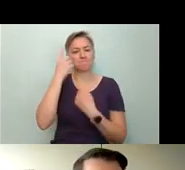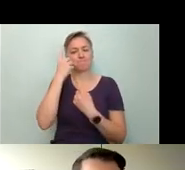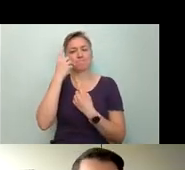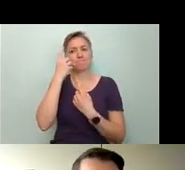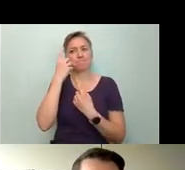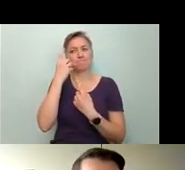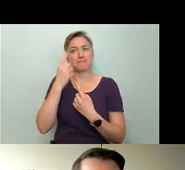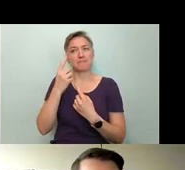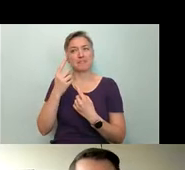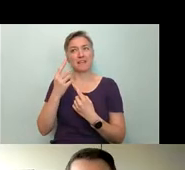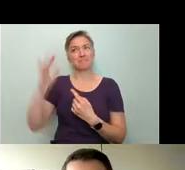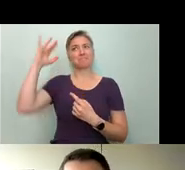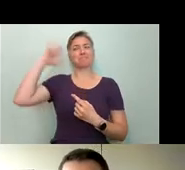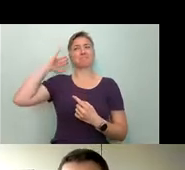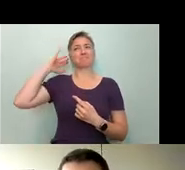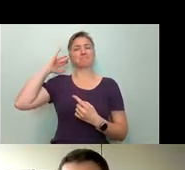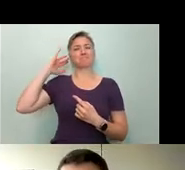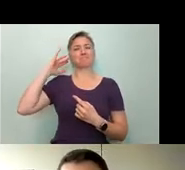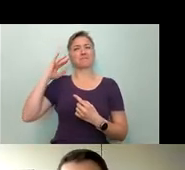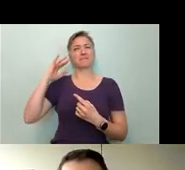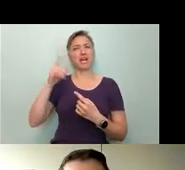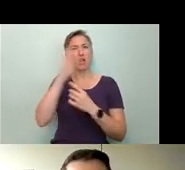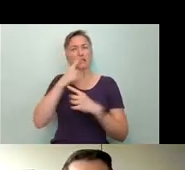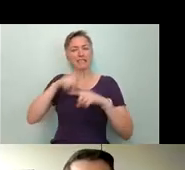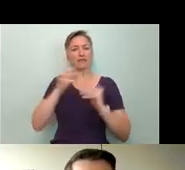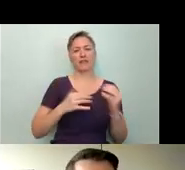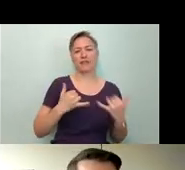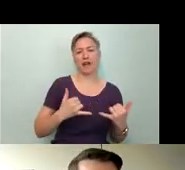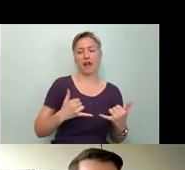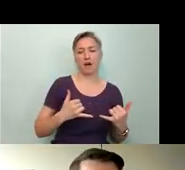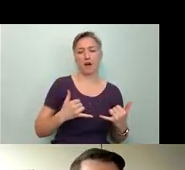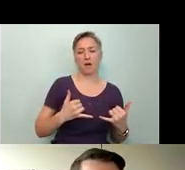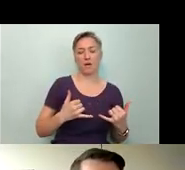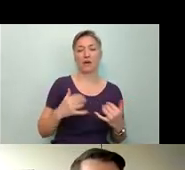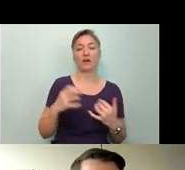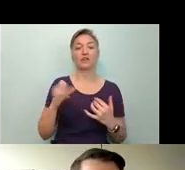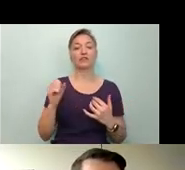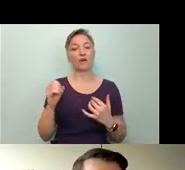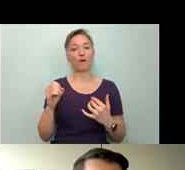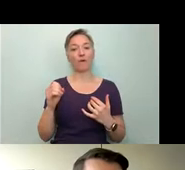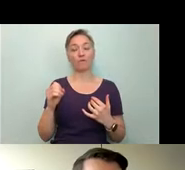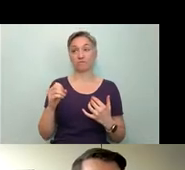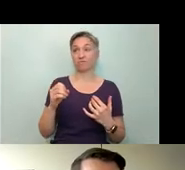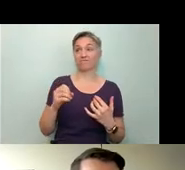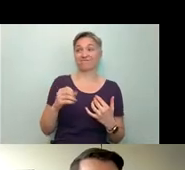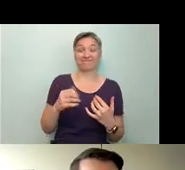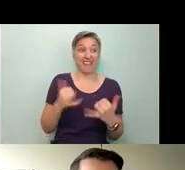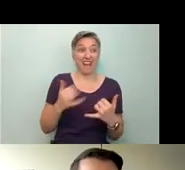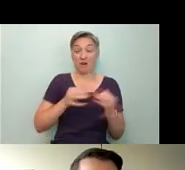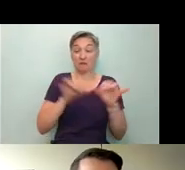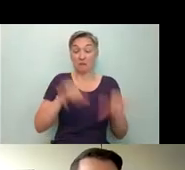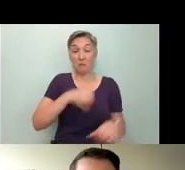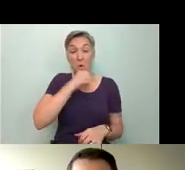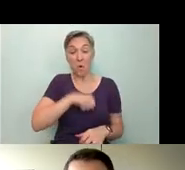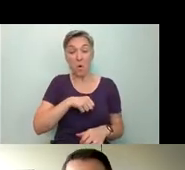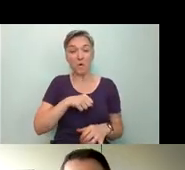a lot different than it does today. And the landscape, you know, shifting has created some challenges that are you know, ultimately hindering